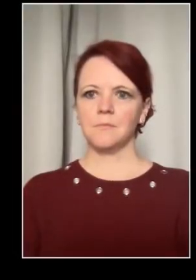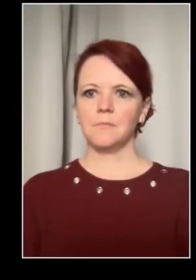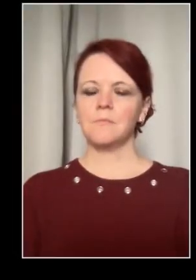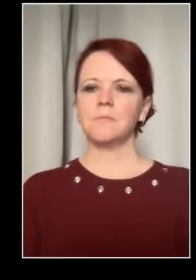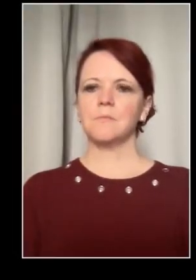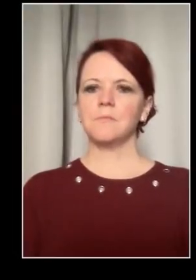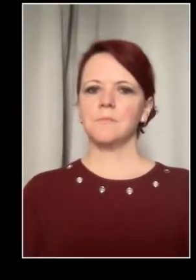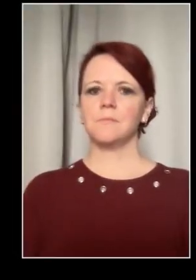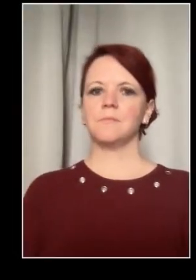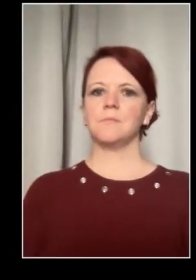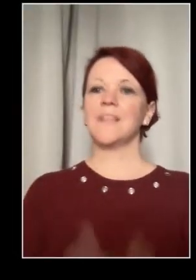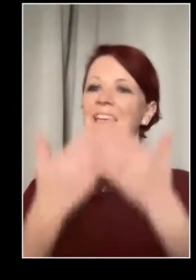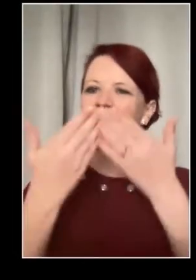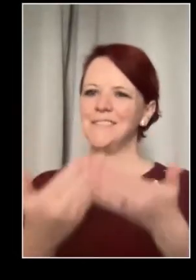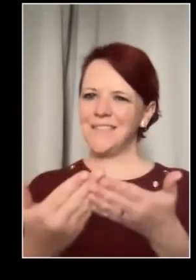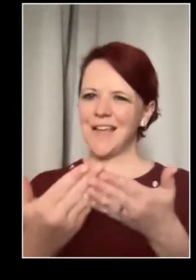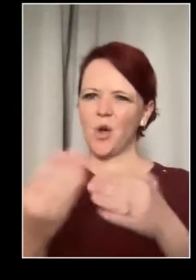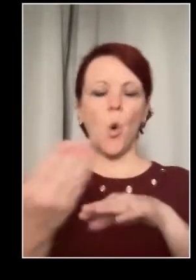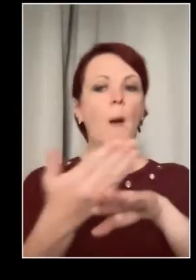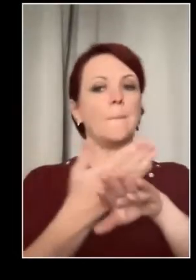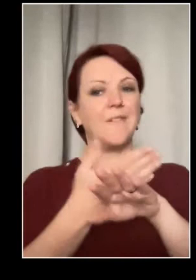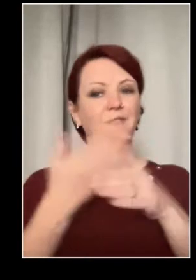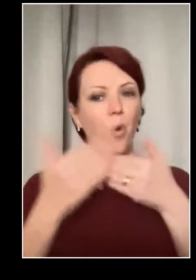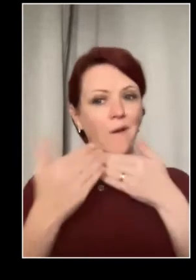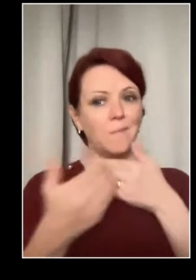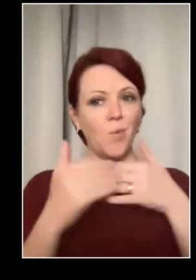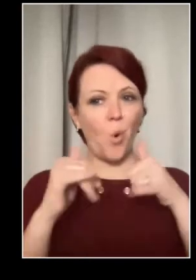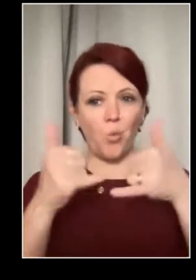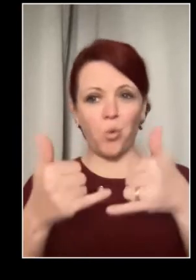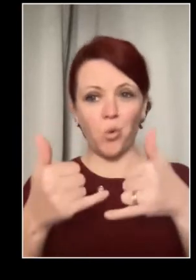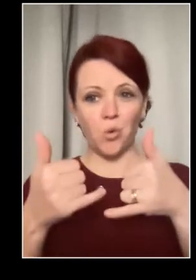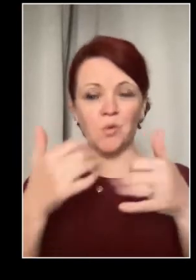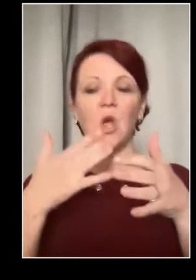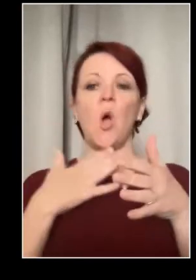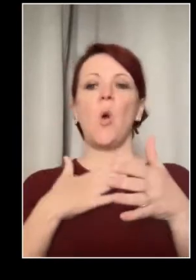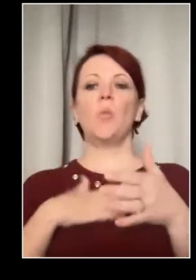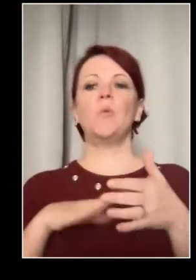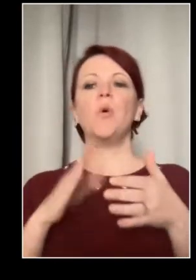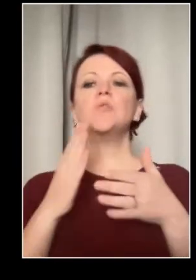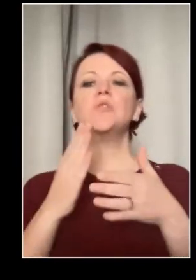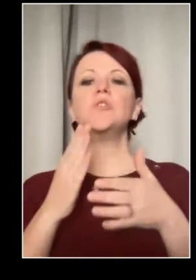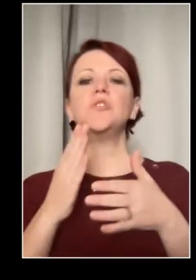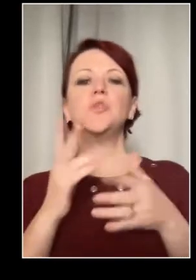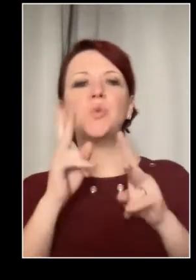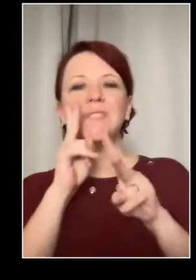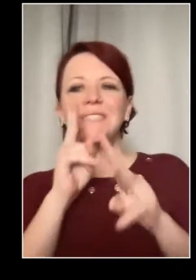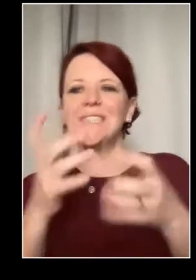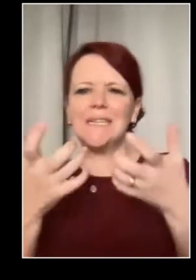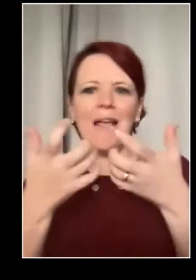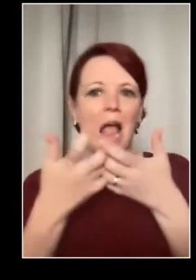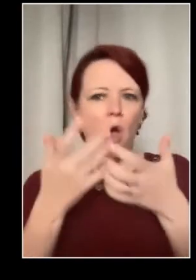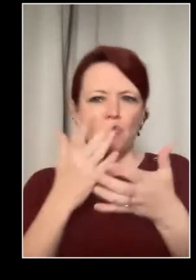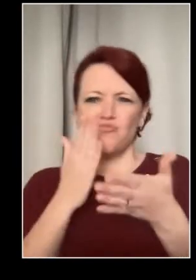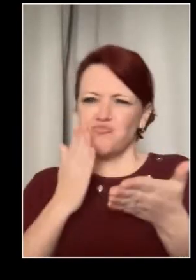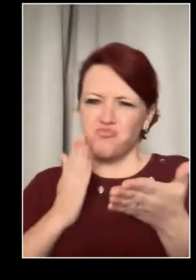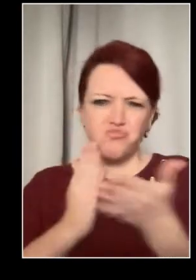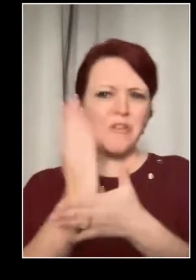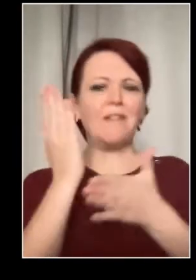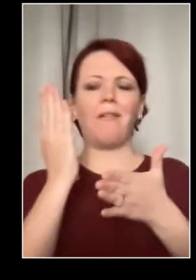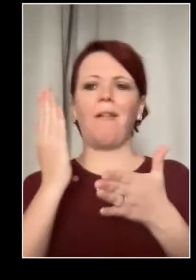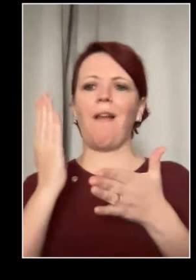Now, before we present any more awards, we want to take a moment to step into the shoes of a real-life apprentice. Presented by